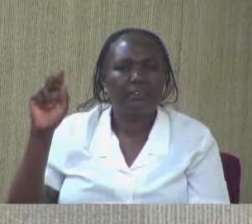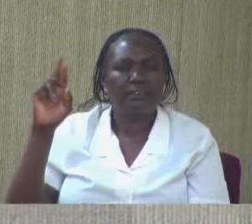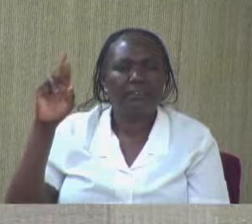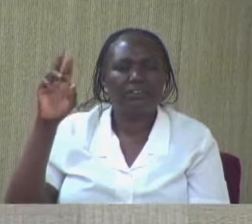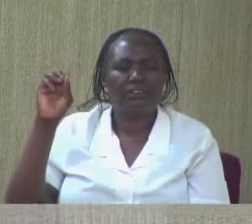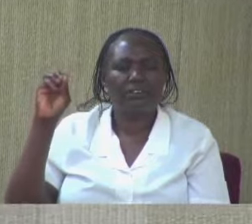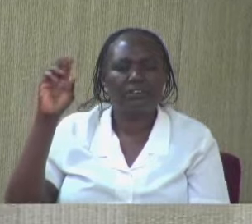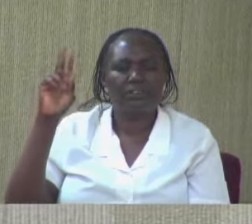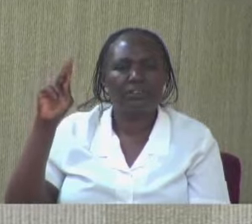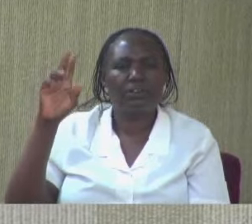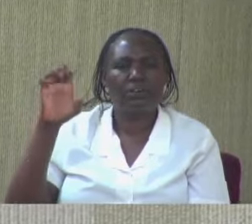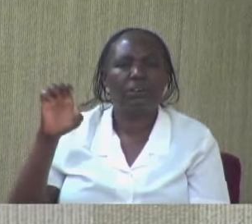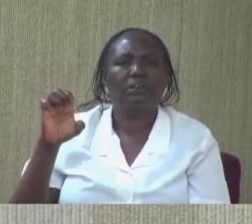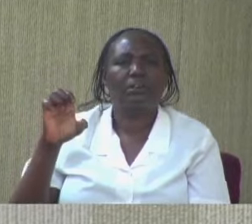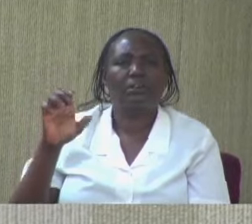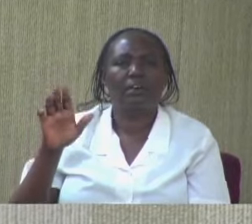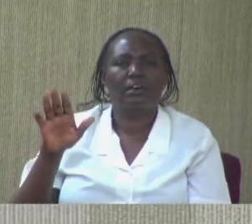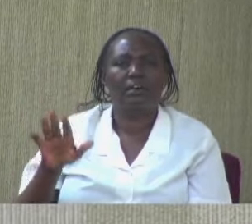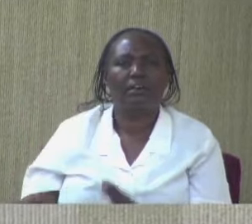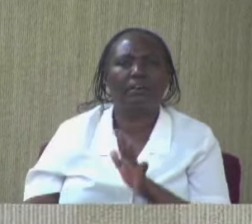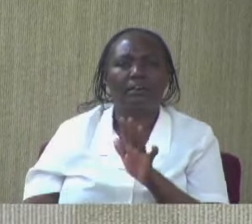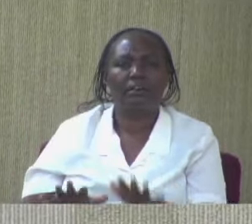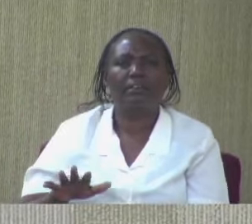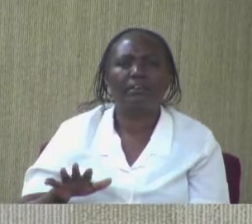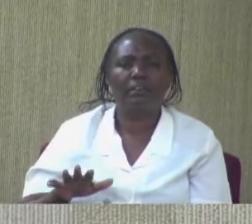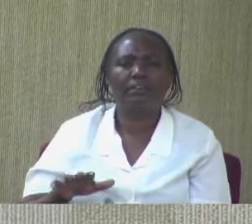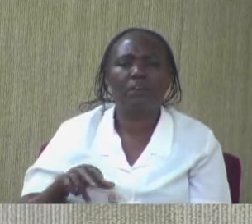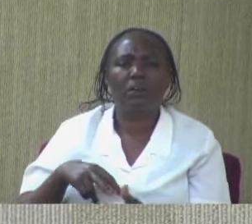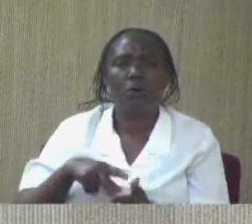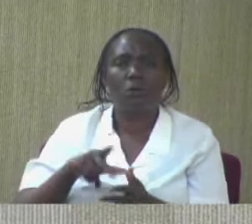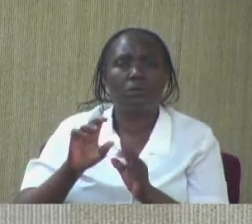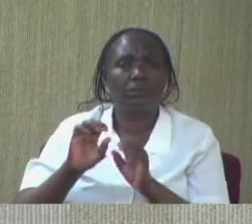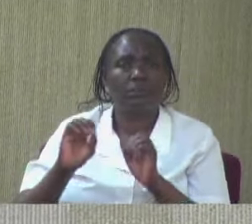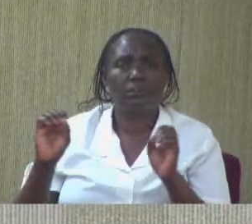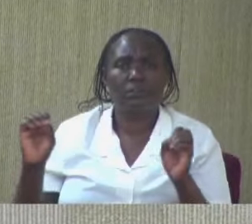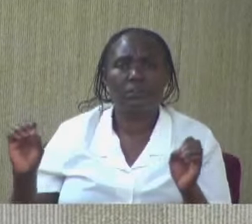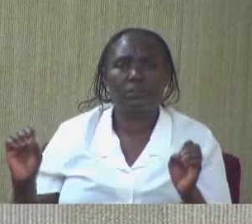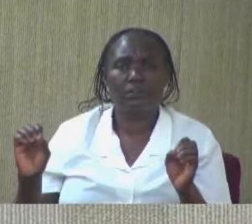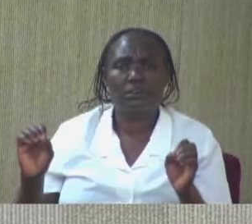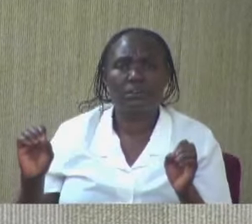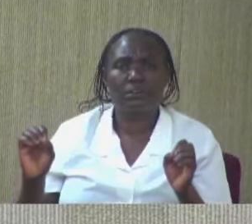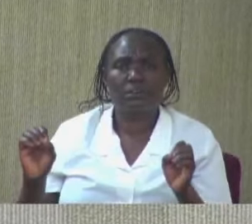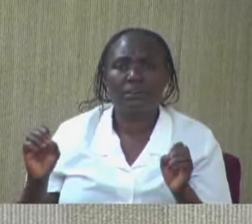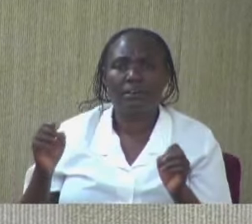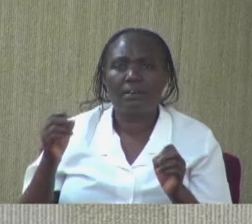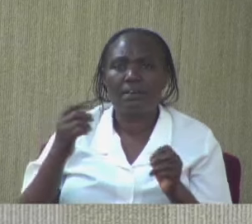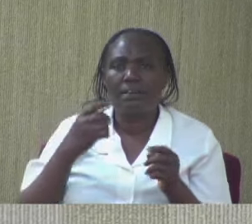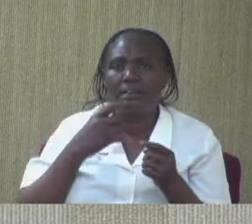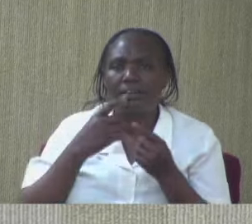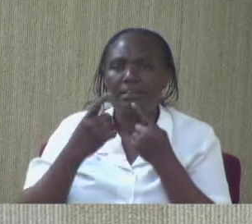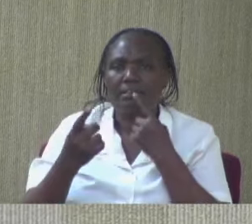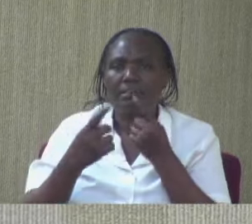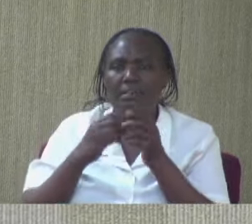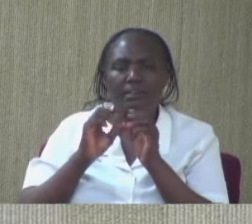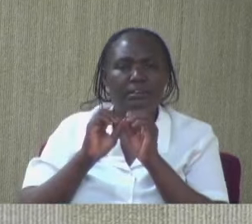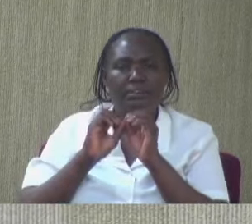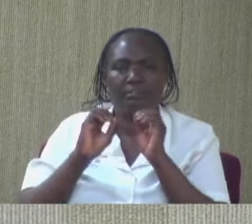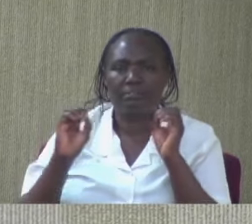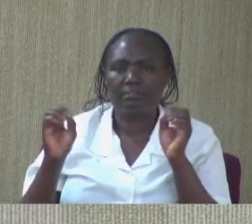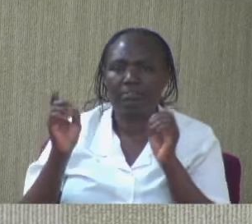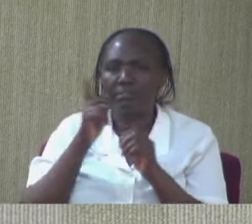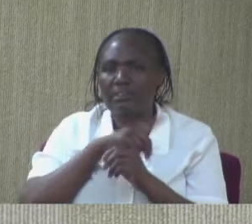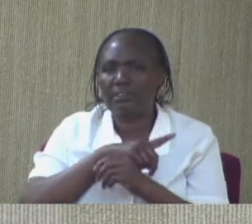and her limbs were paralyzed and her speech gone. And for a